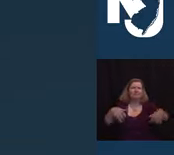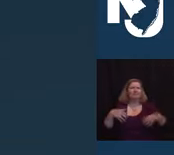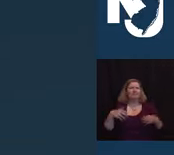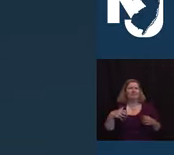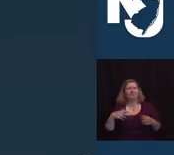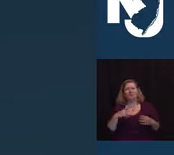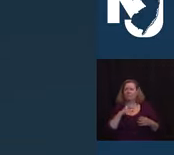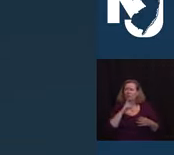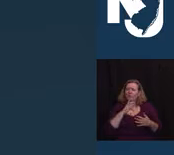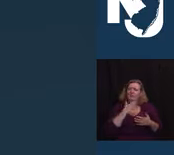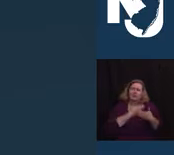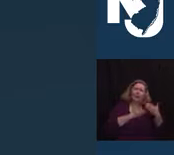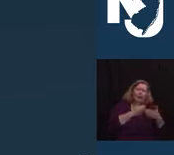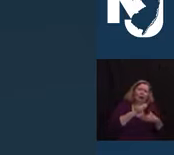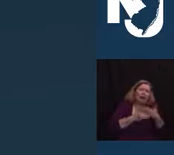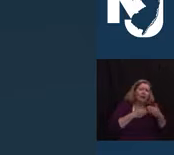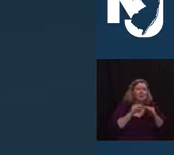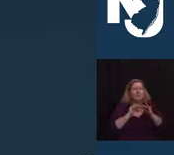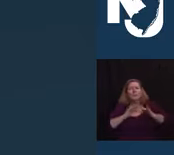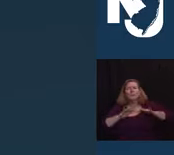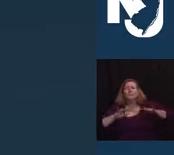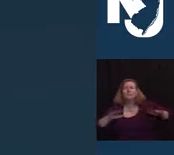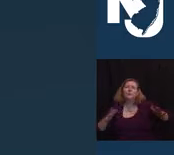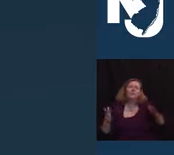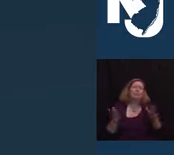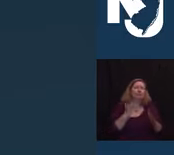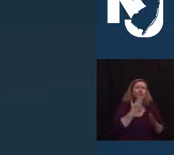all who doubted her abilities wrong through her